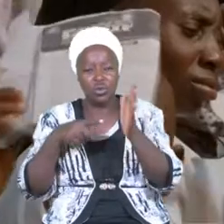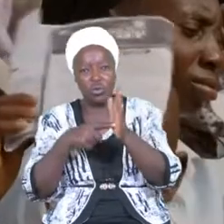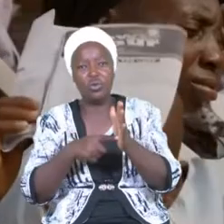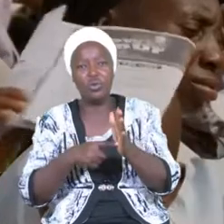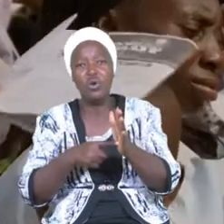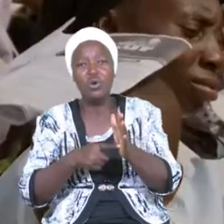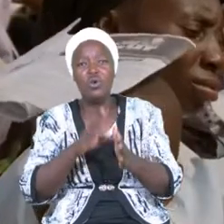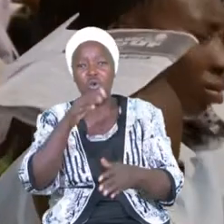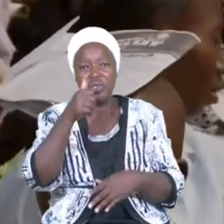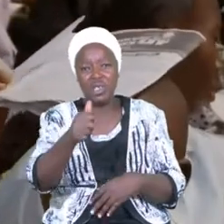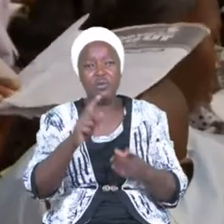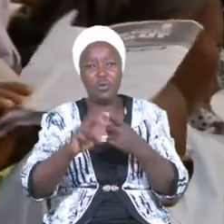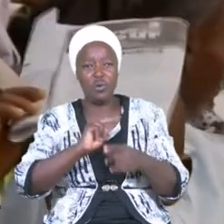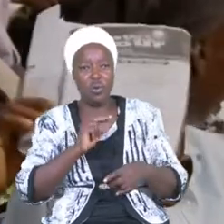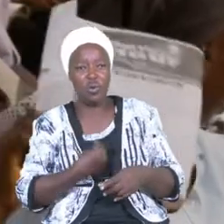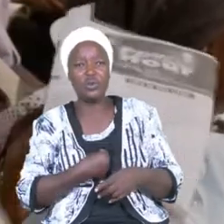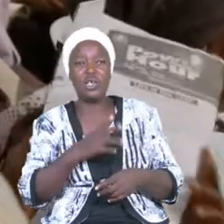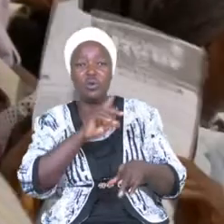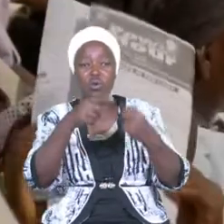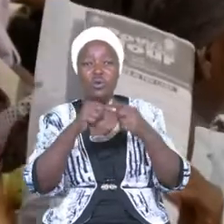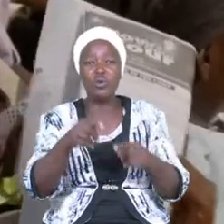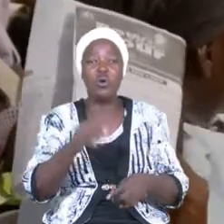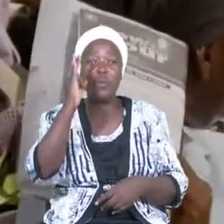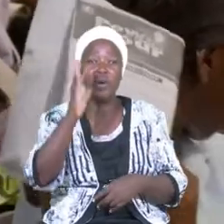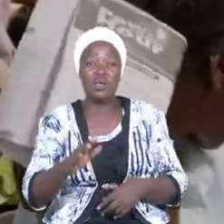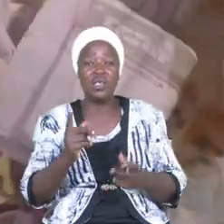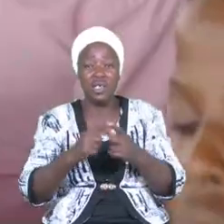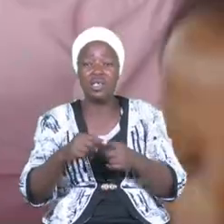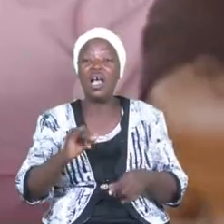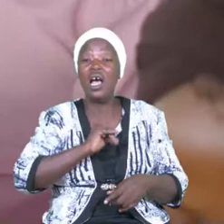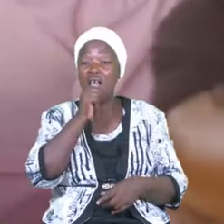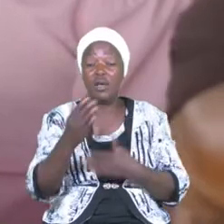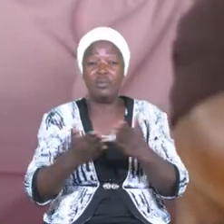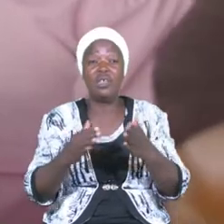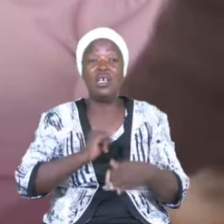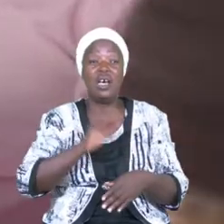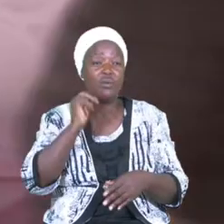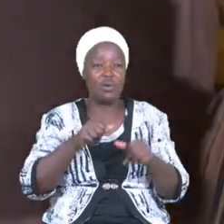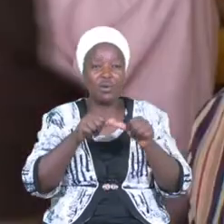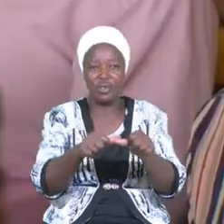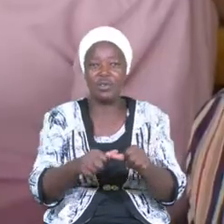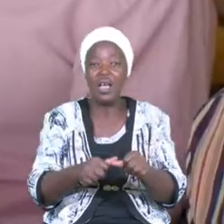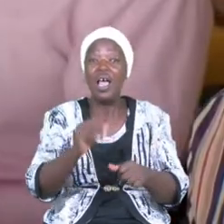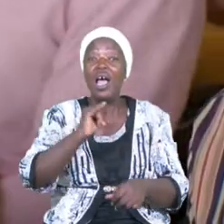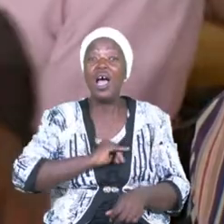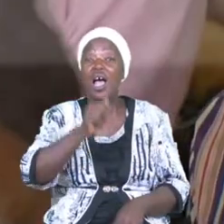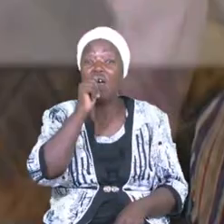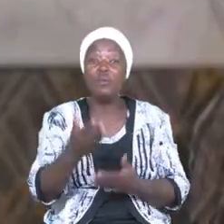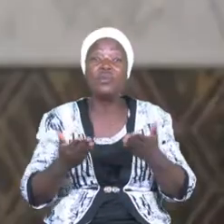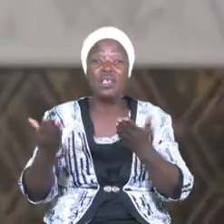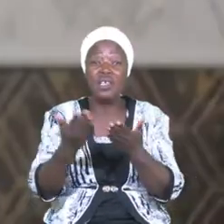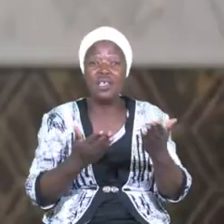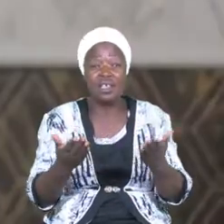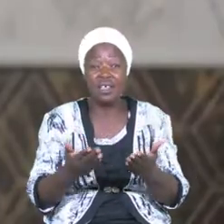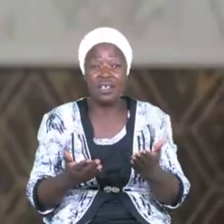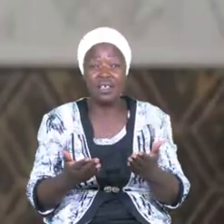your immediate pastor. I am here, I will not hope. I am here.